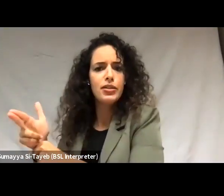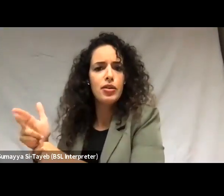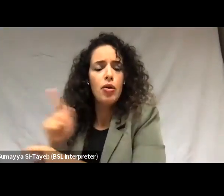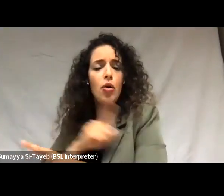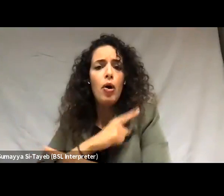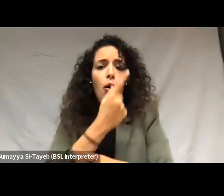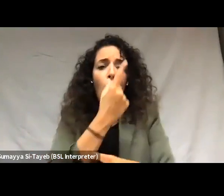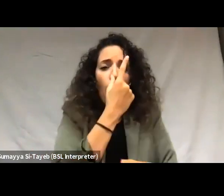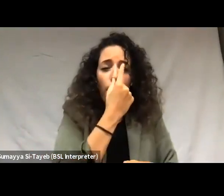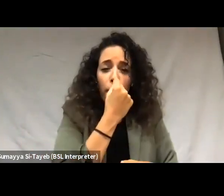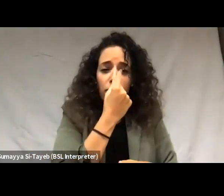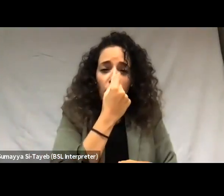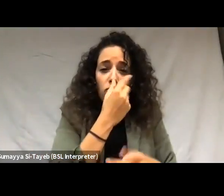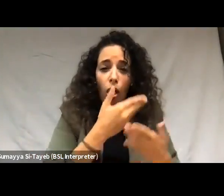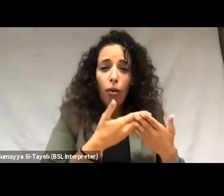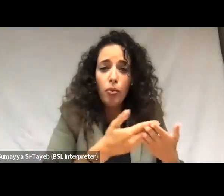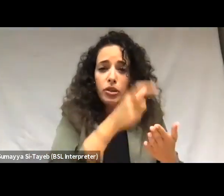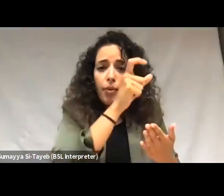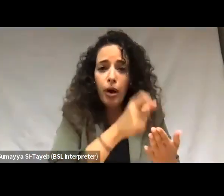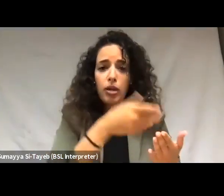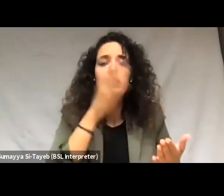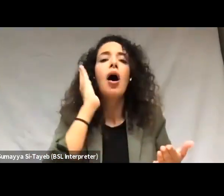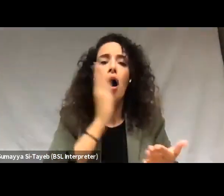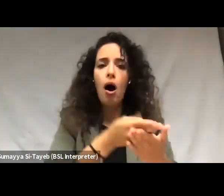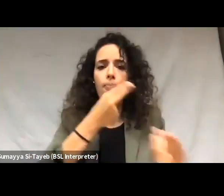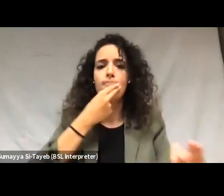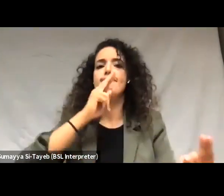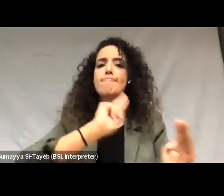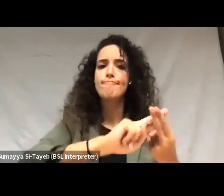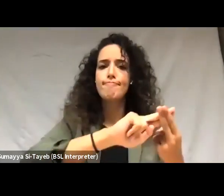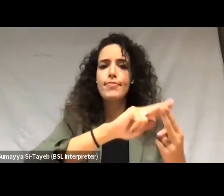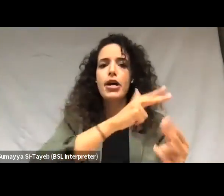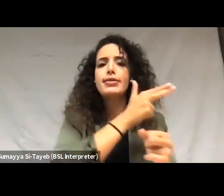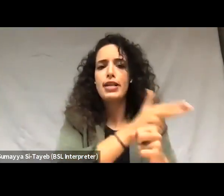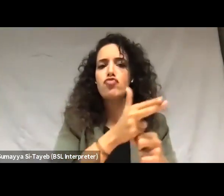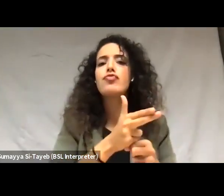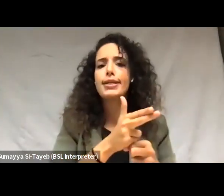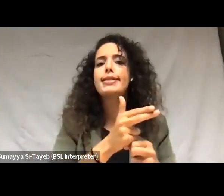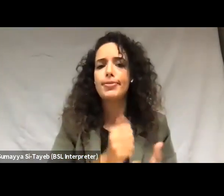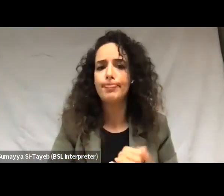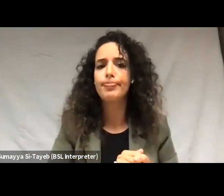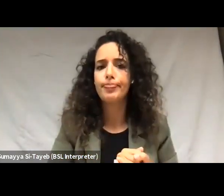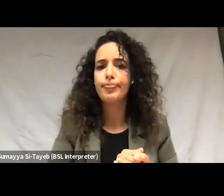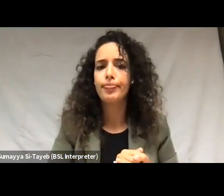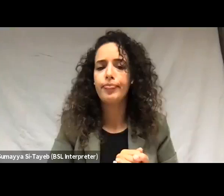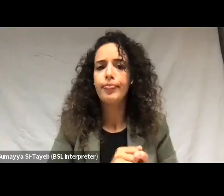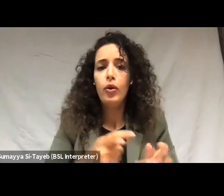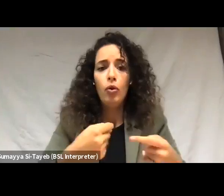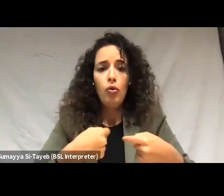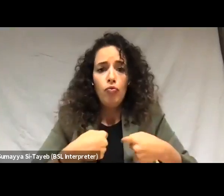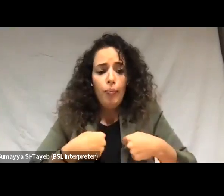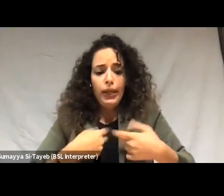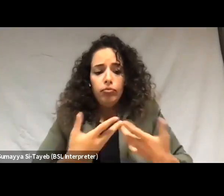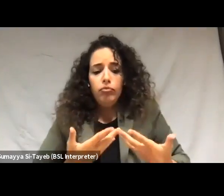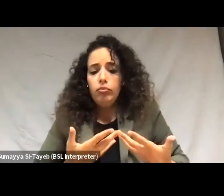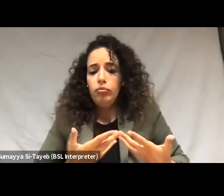perpetrator has been, which, I mean, I don't have a problem with the Muslim potential perpetrator being described as a terrorist,